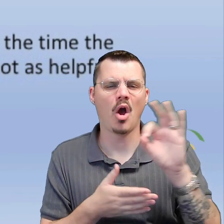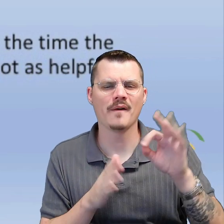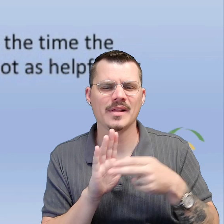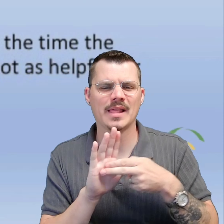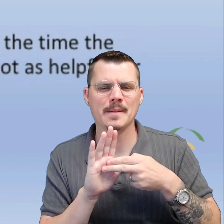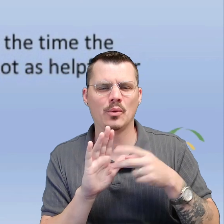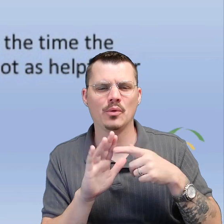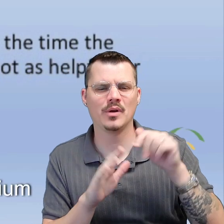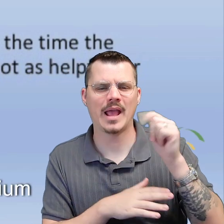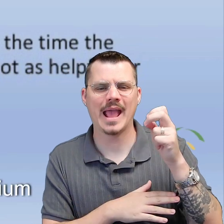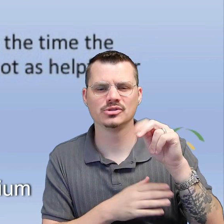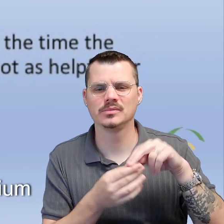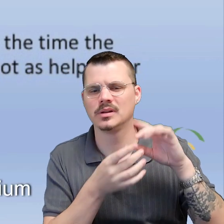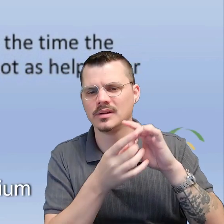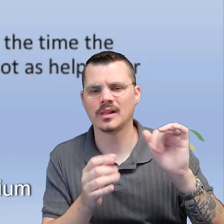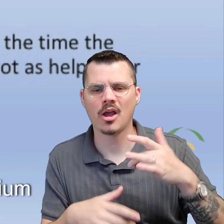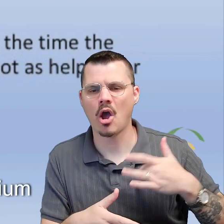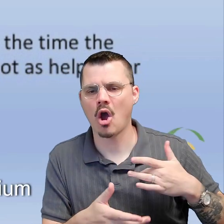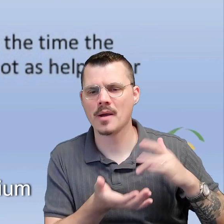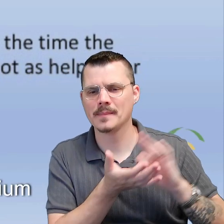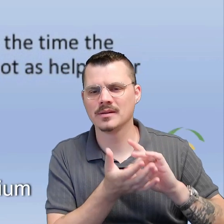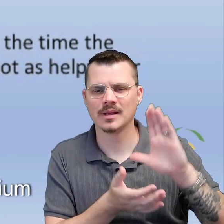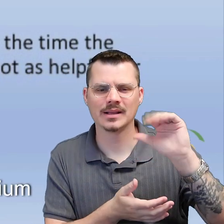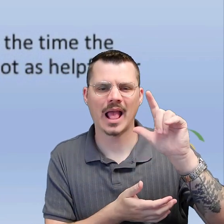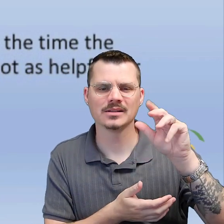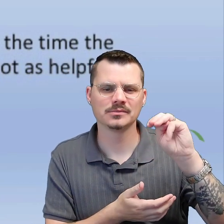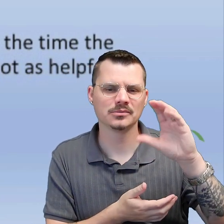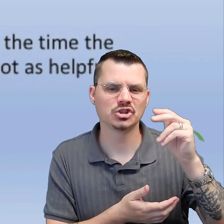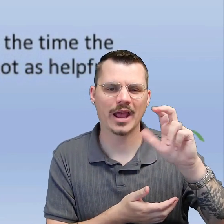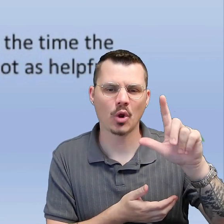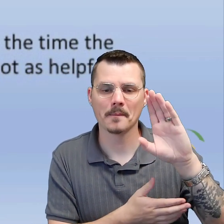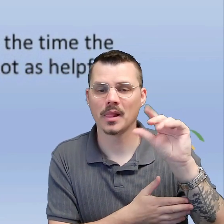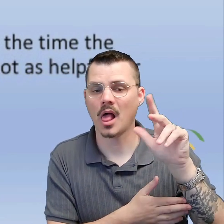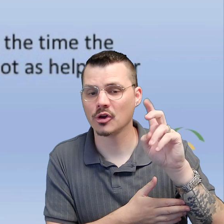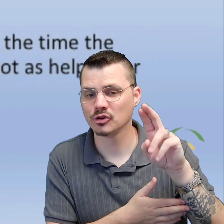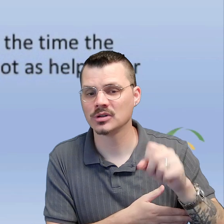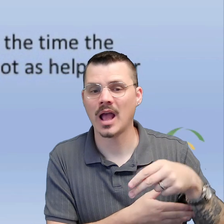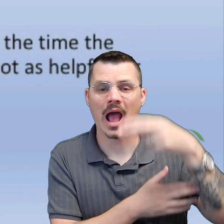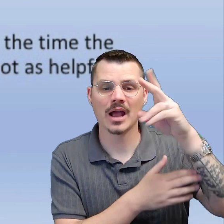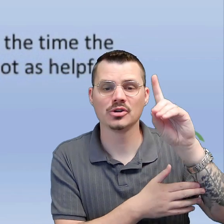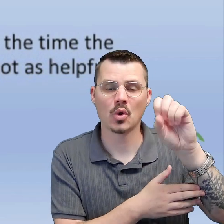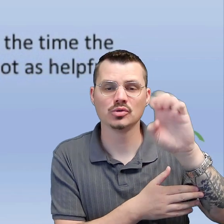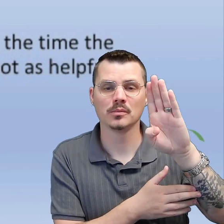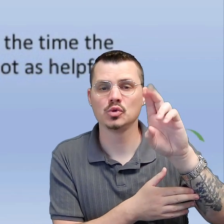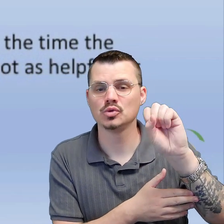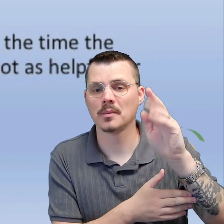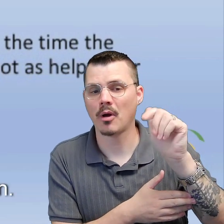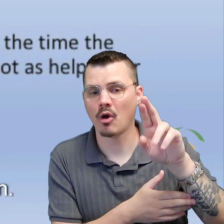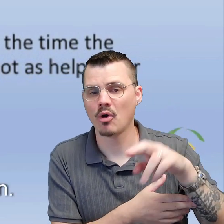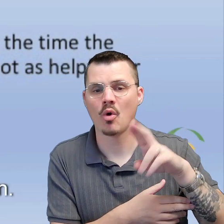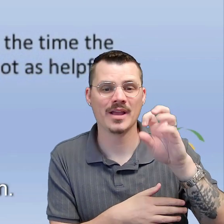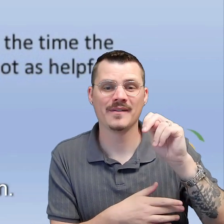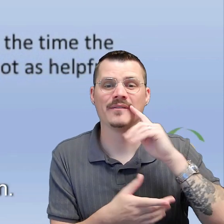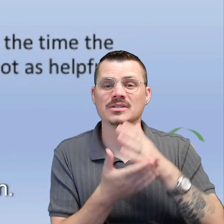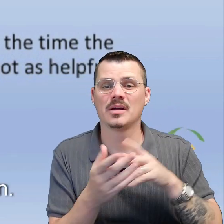Off-label agents include certain heart medicines, calcium channel blockers, high-dose Buspar,